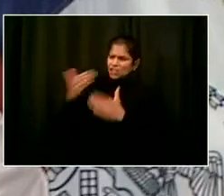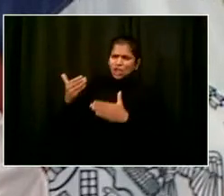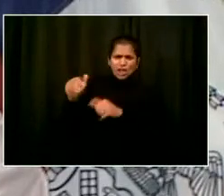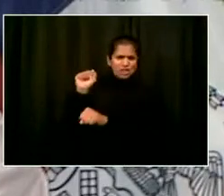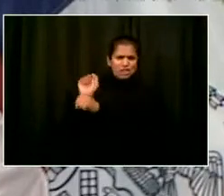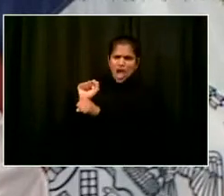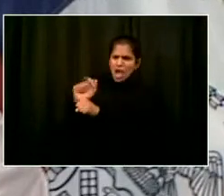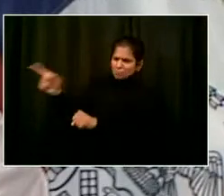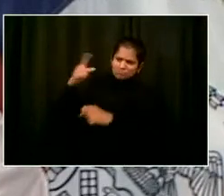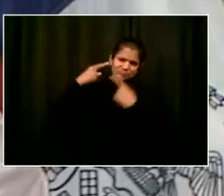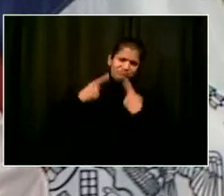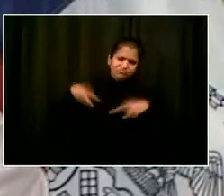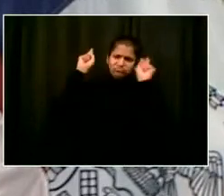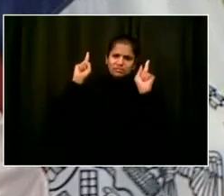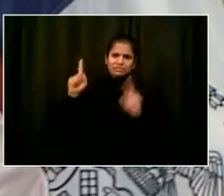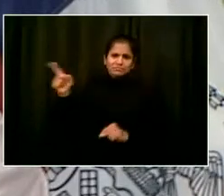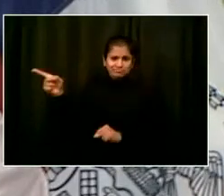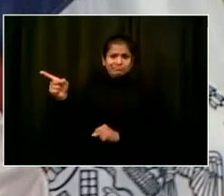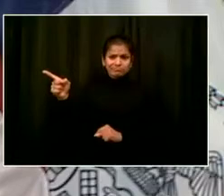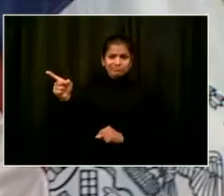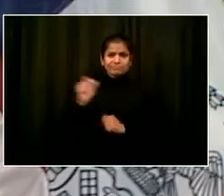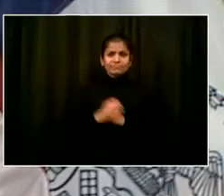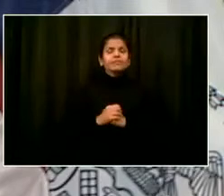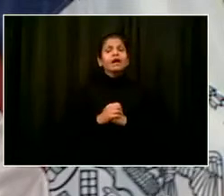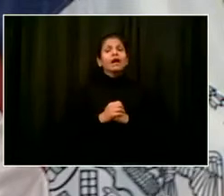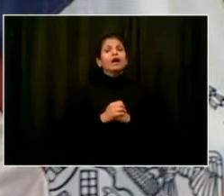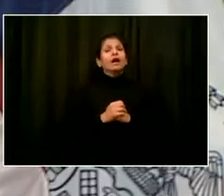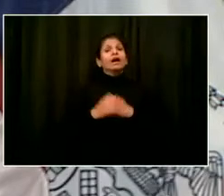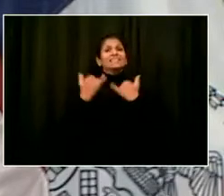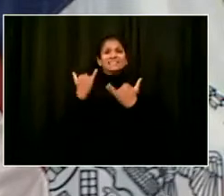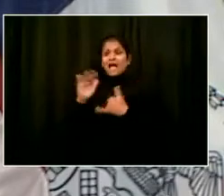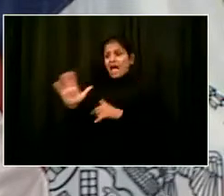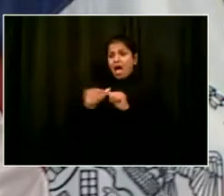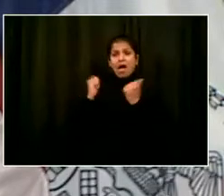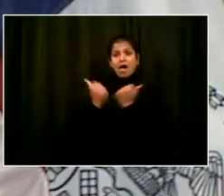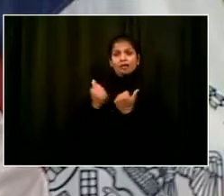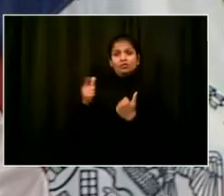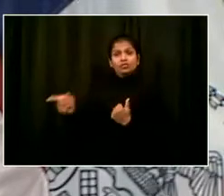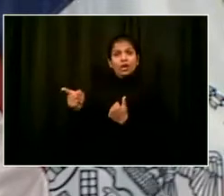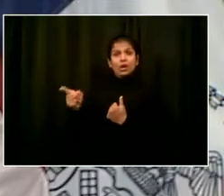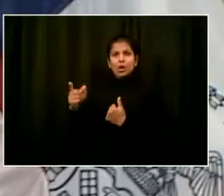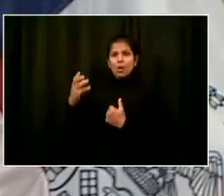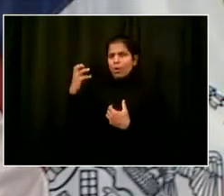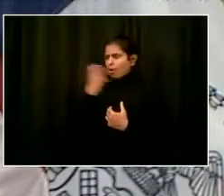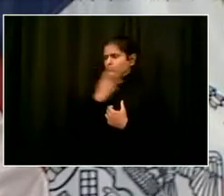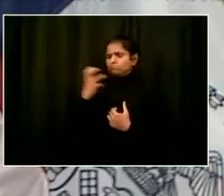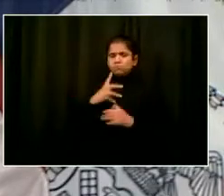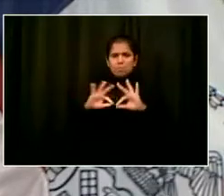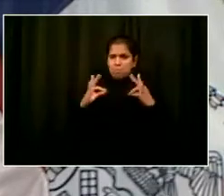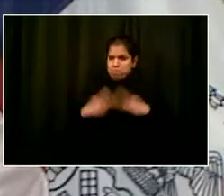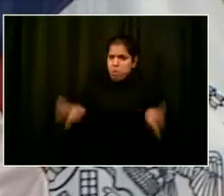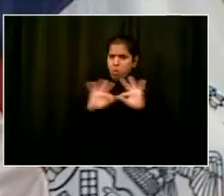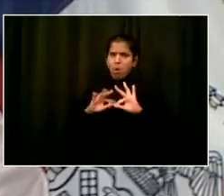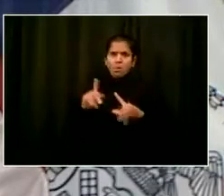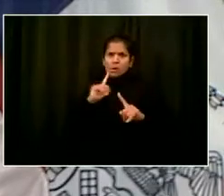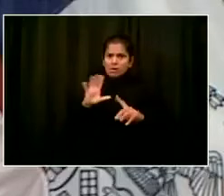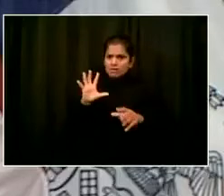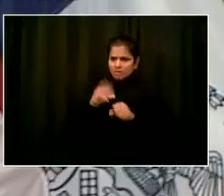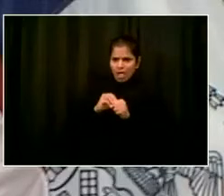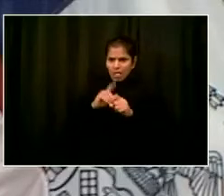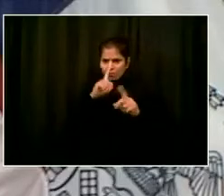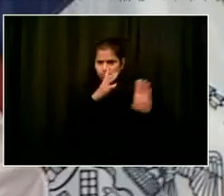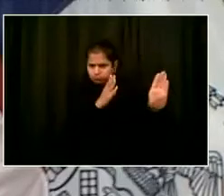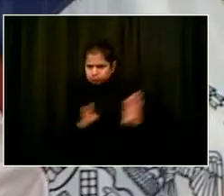a place you know known uh for such intensity and so much activity has actually been the place leading the